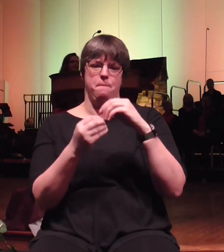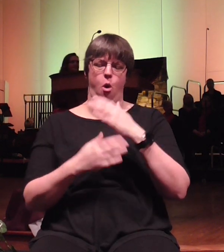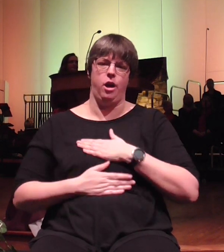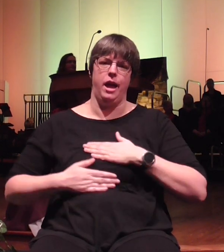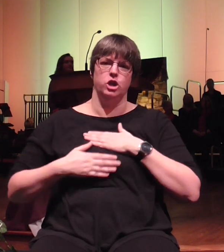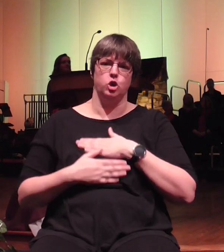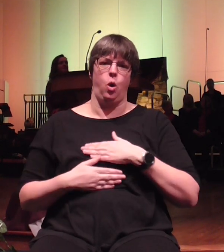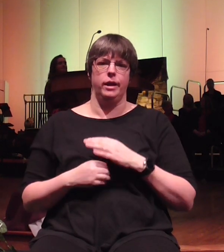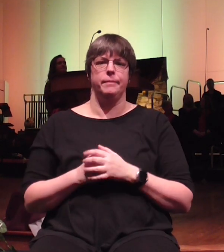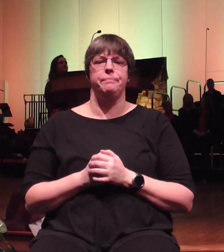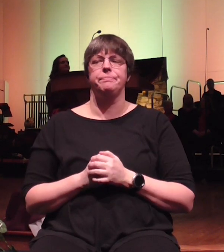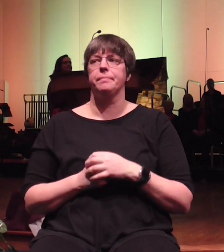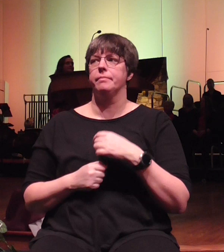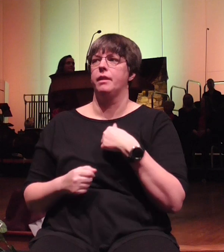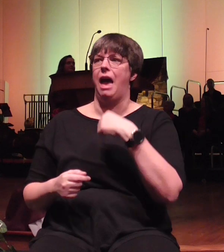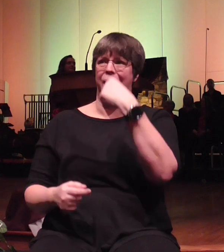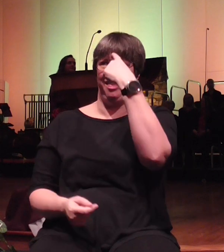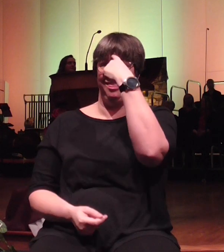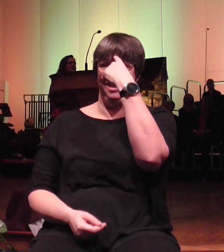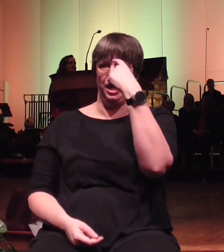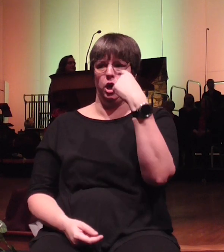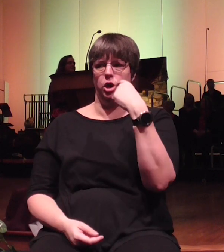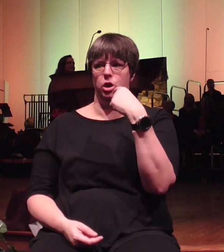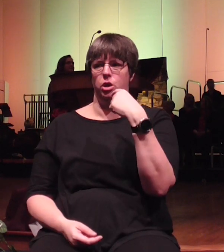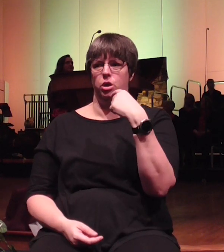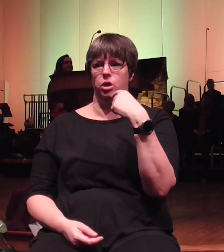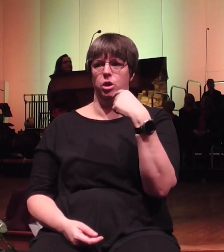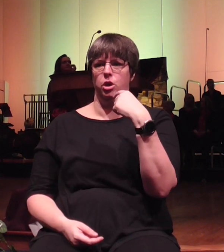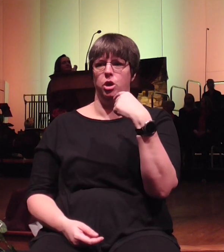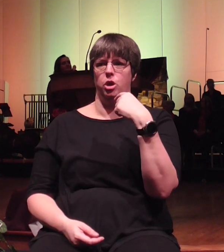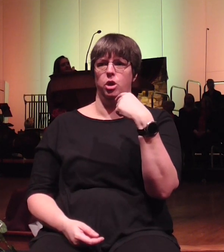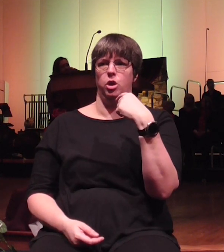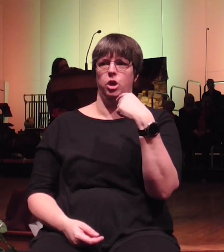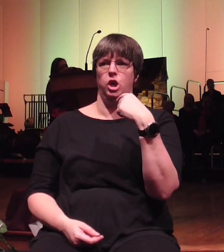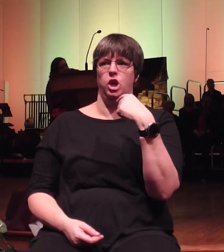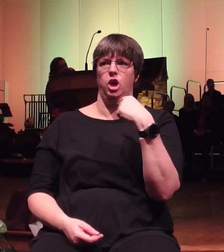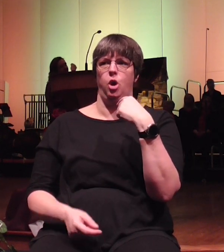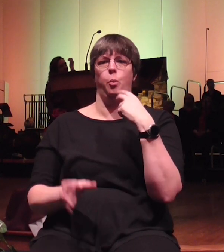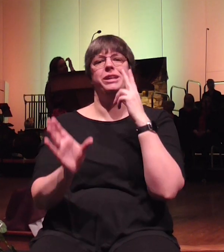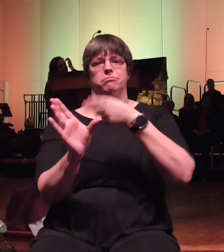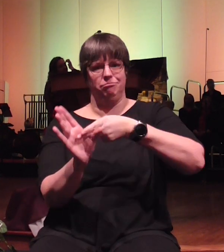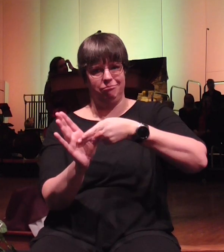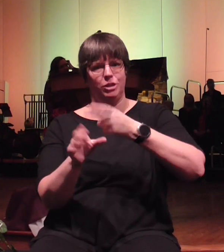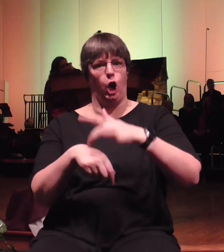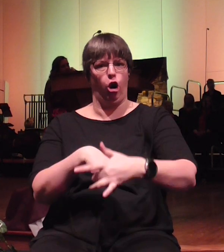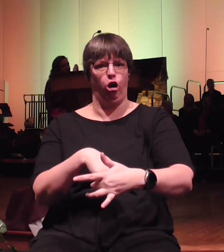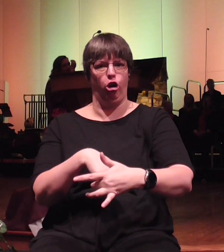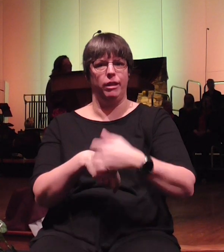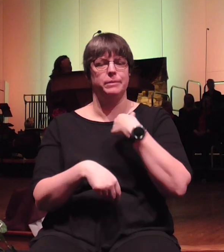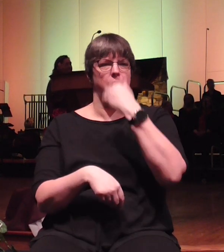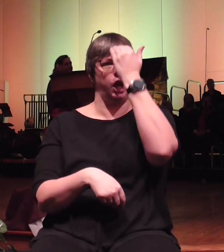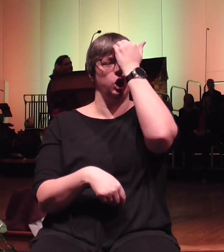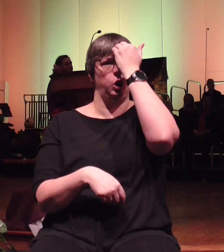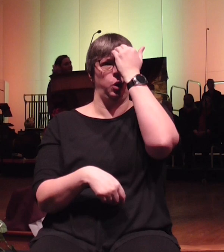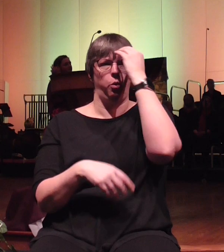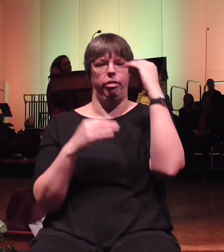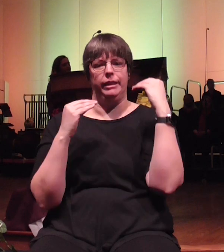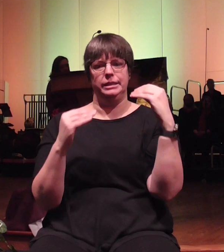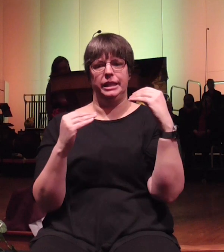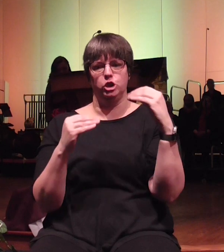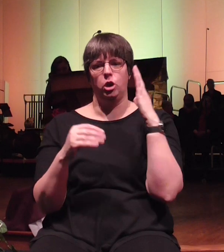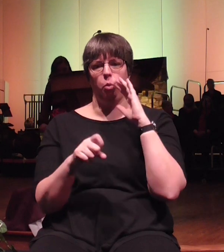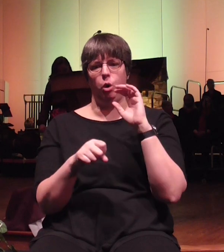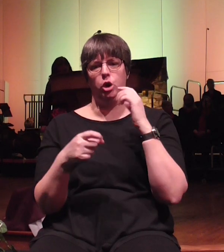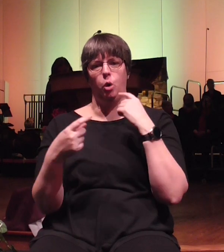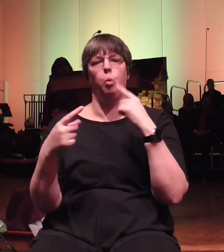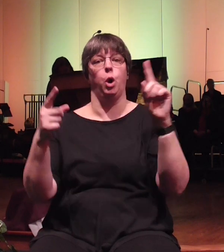it. I think we jumped aboard early. We knew that the teaching would work